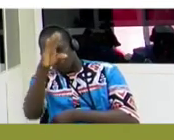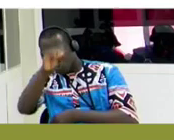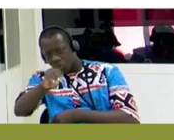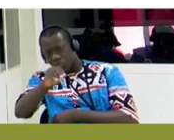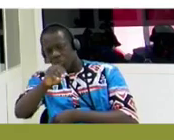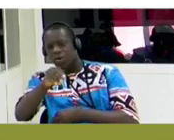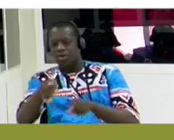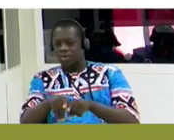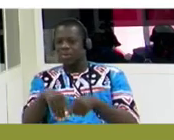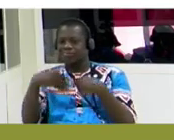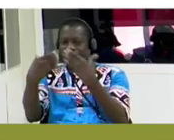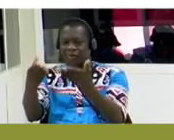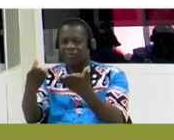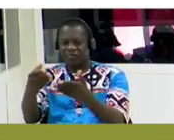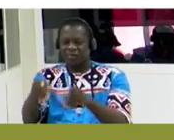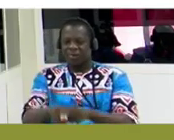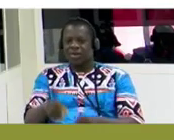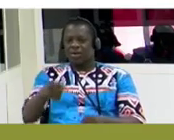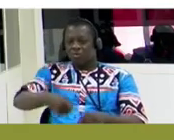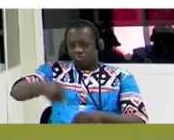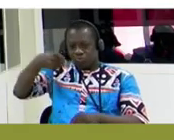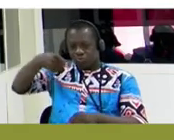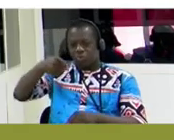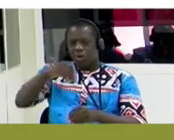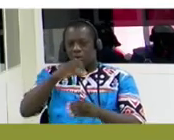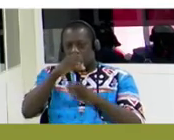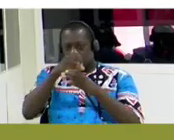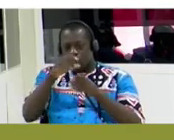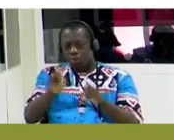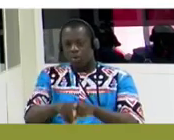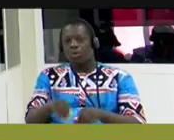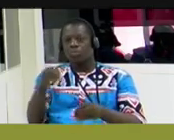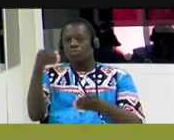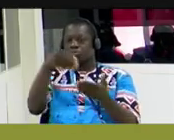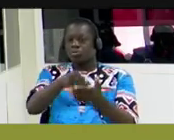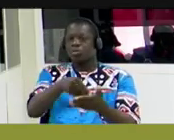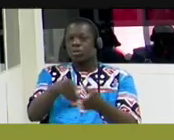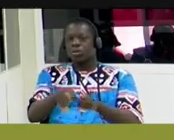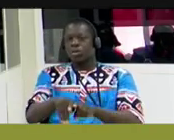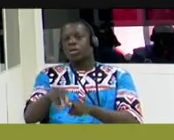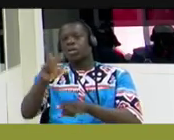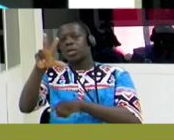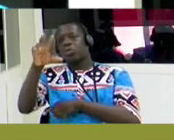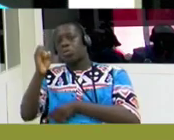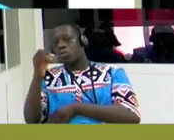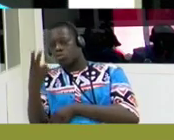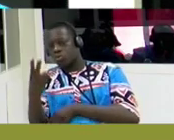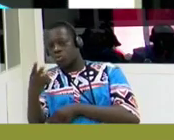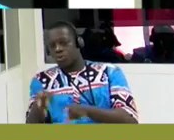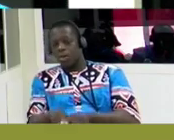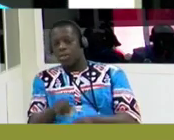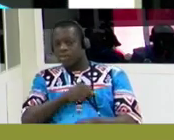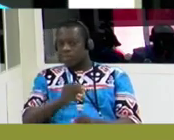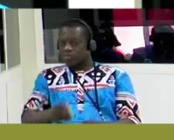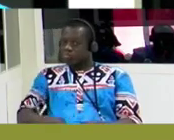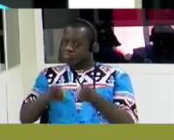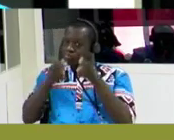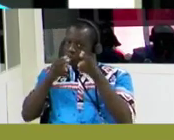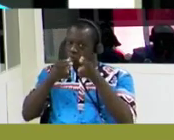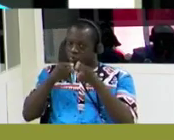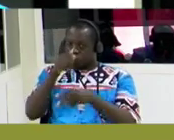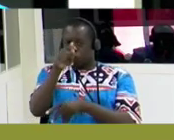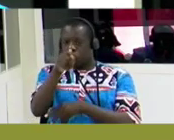head, 002 Sanya. Did he point a gun at you? He pointed? Did he point a gun at